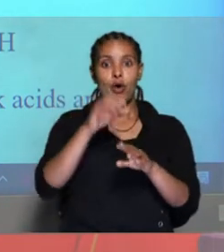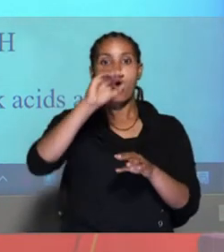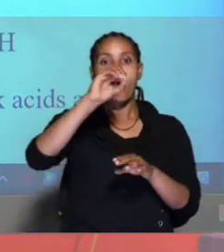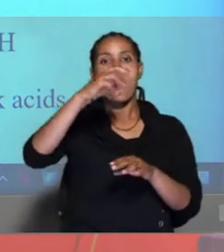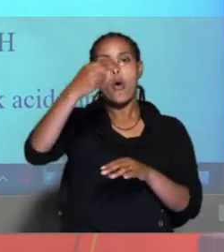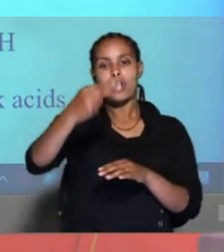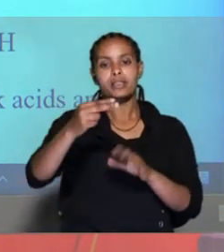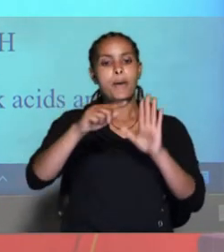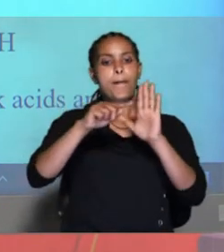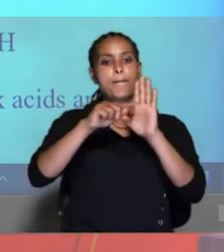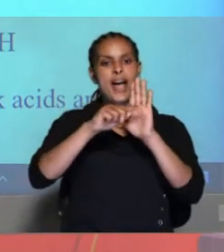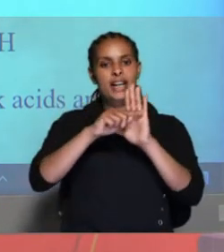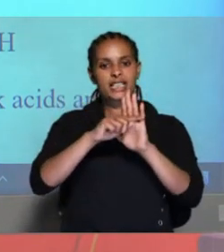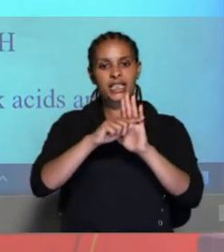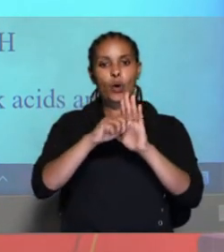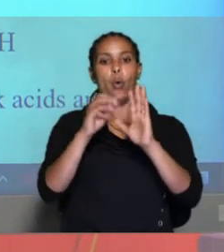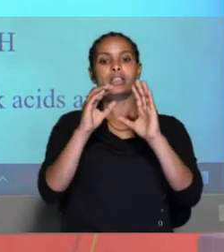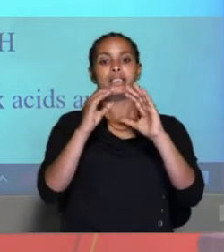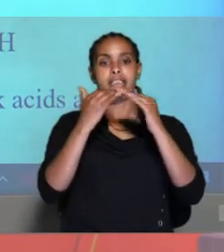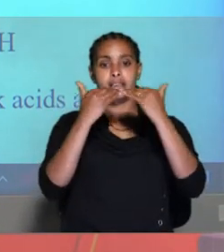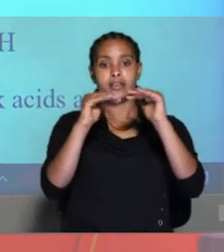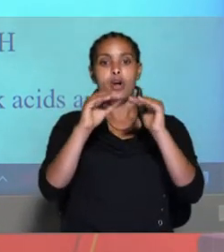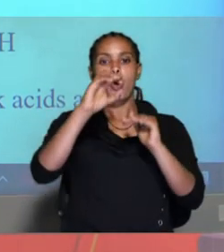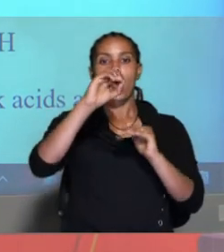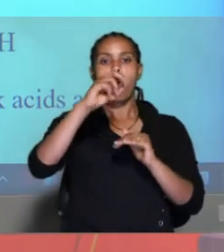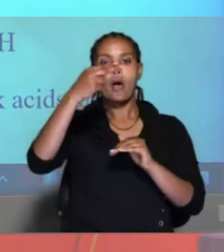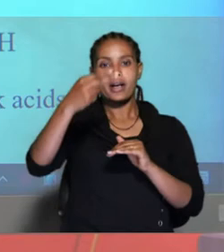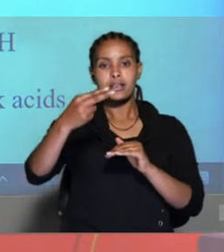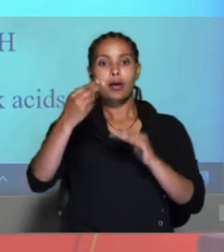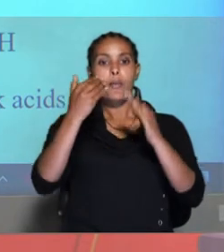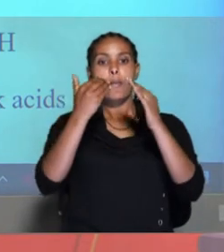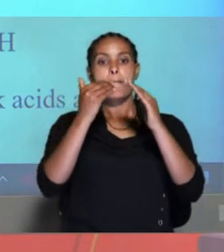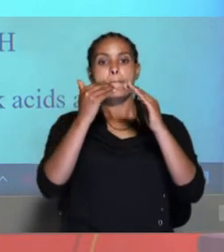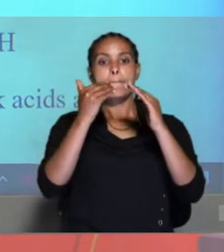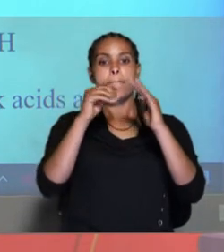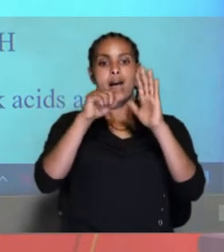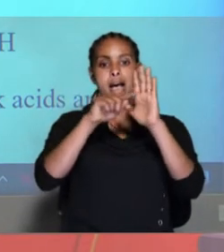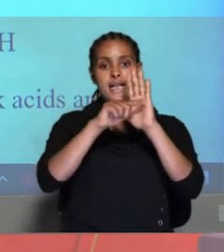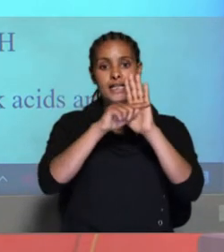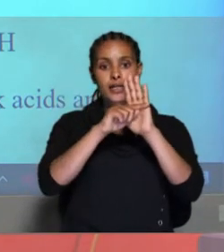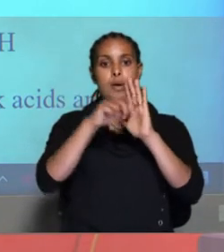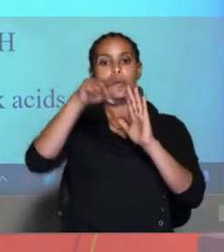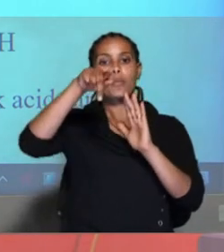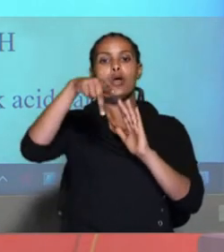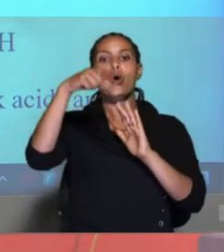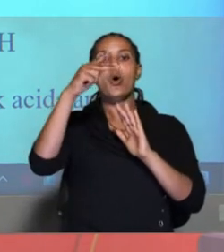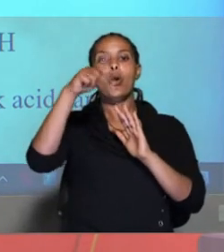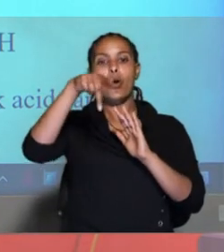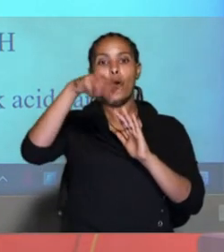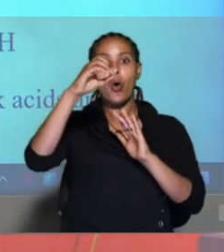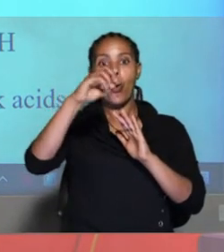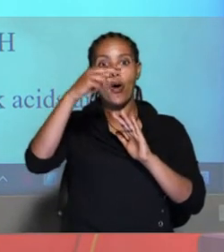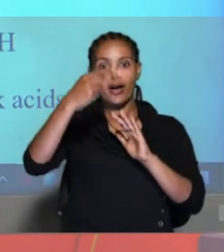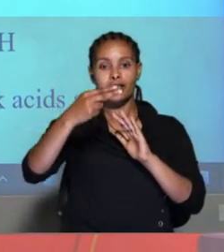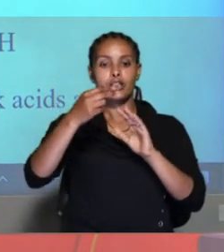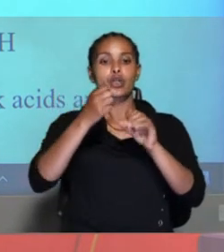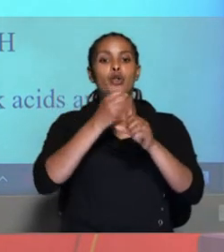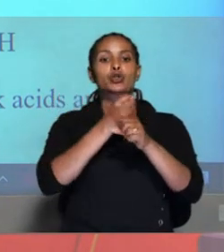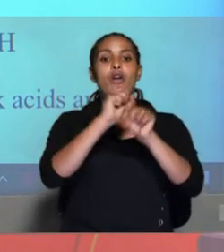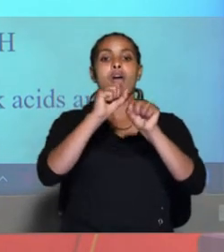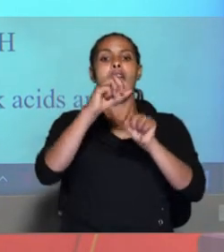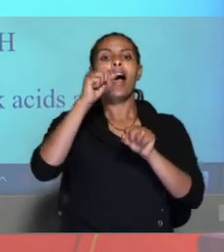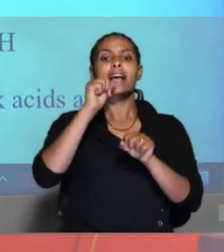OH minus concentration and OH minus concentration from pOH. Solve